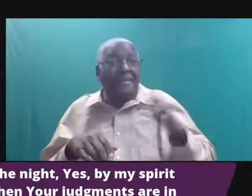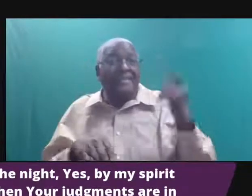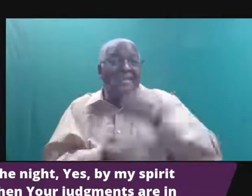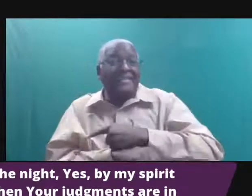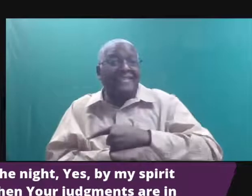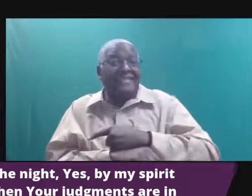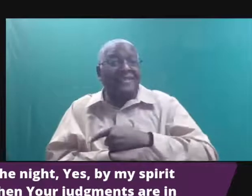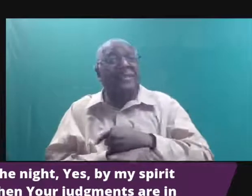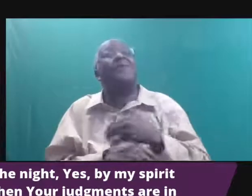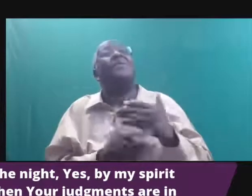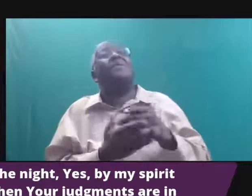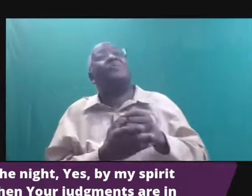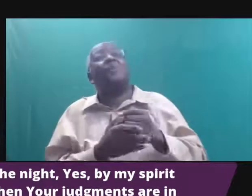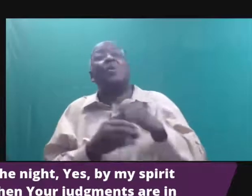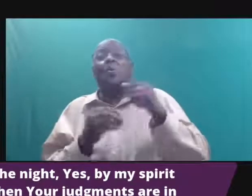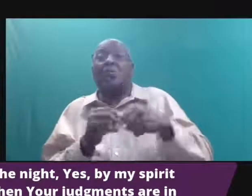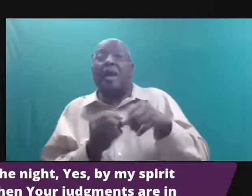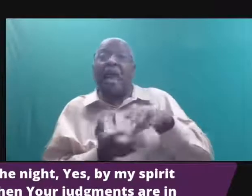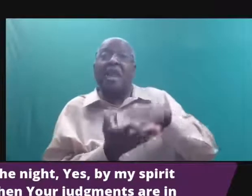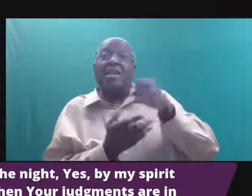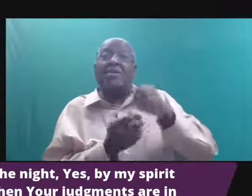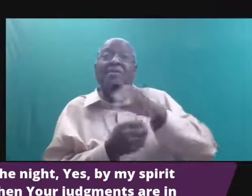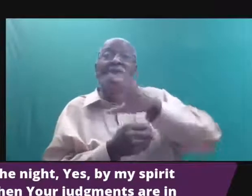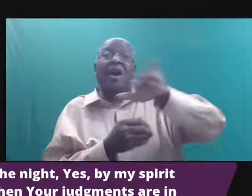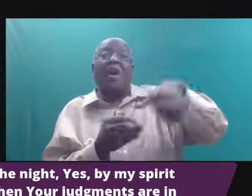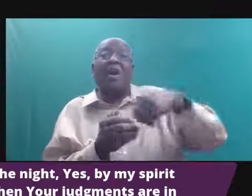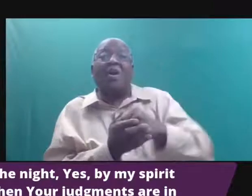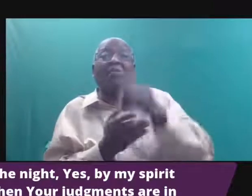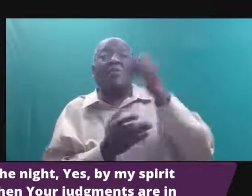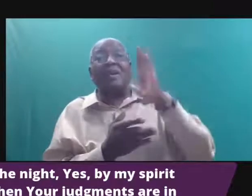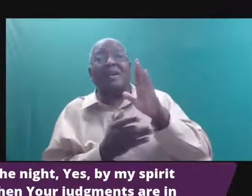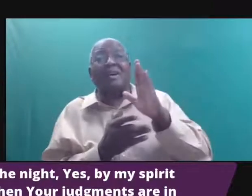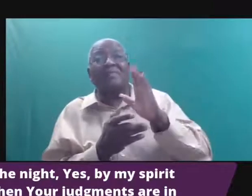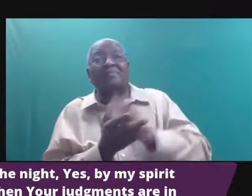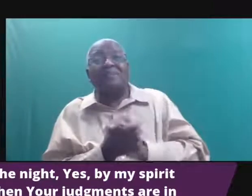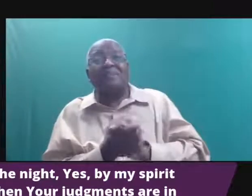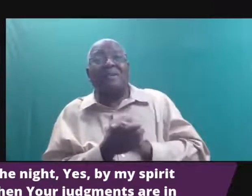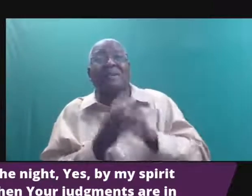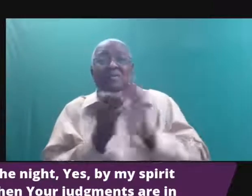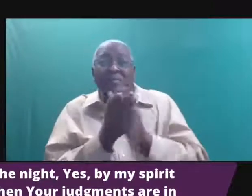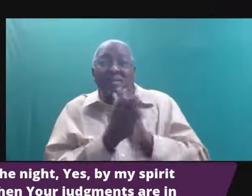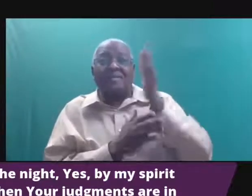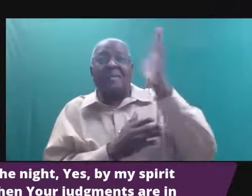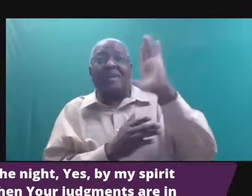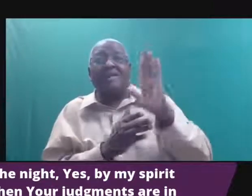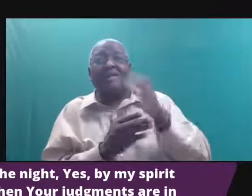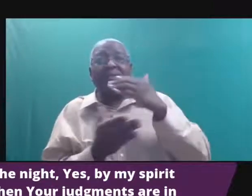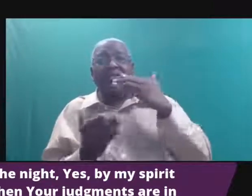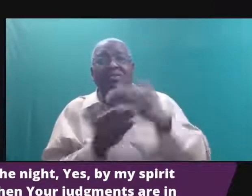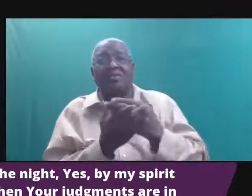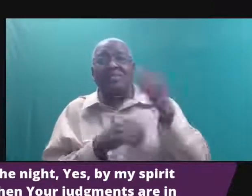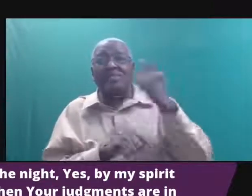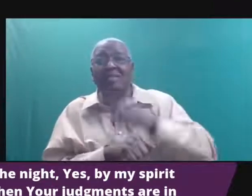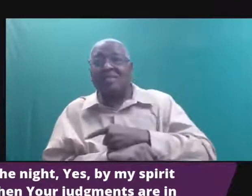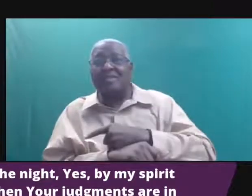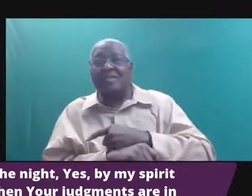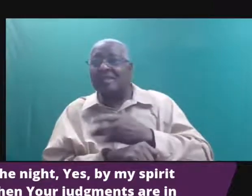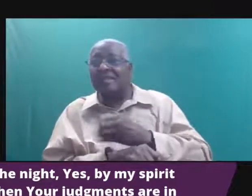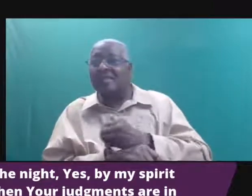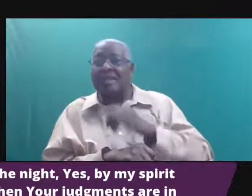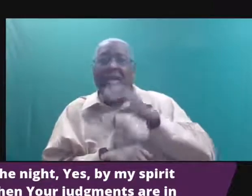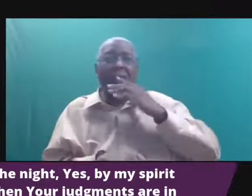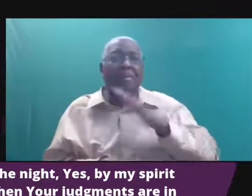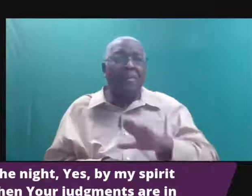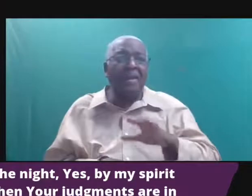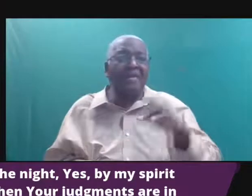said. When I learned that it's all God, I can praise God for the good days, and I can praise God for the bad days